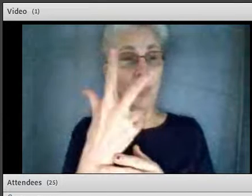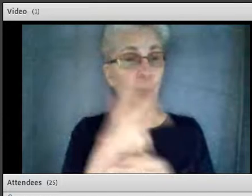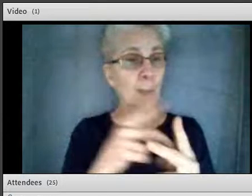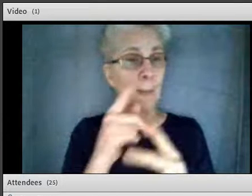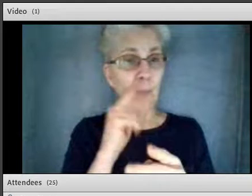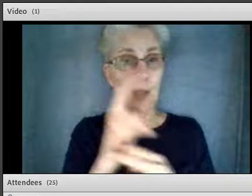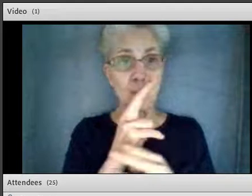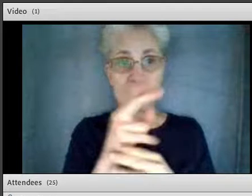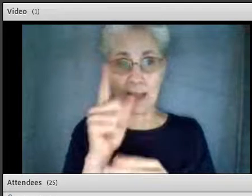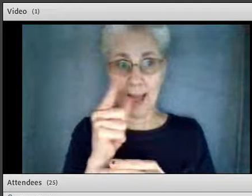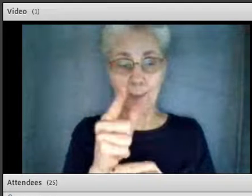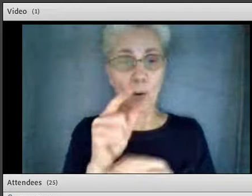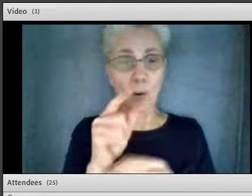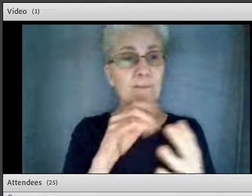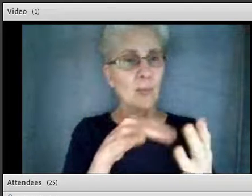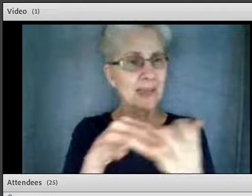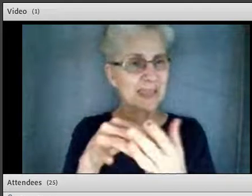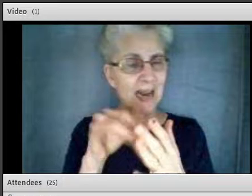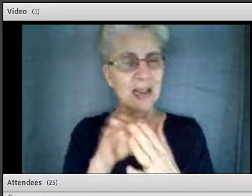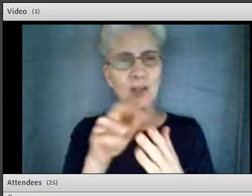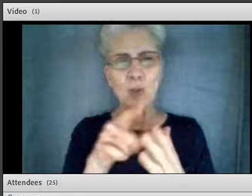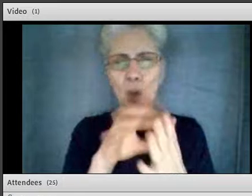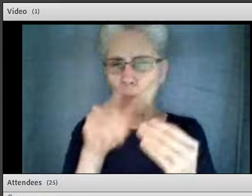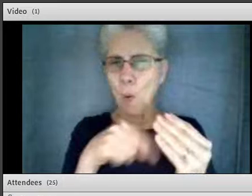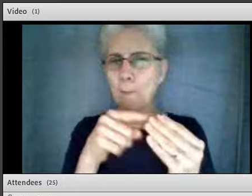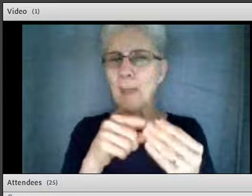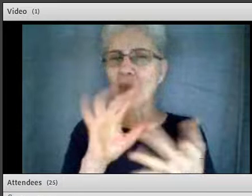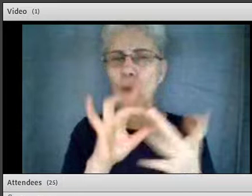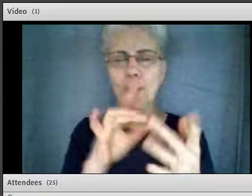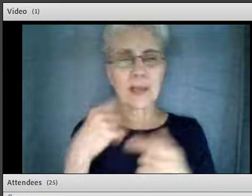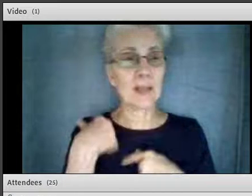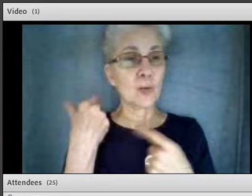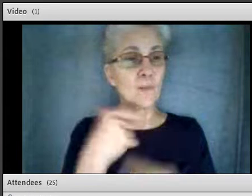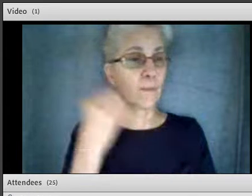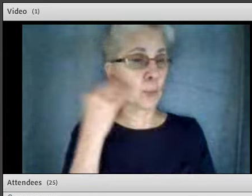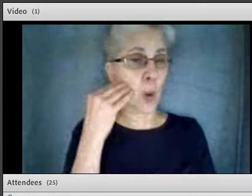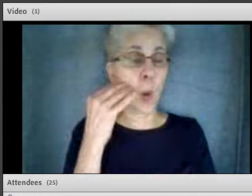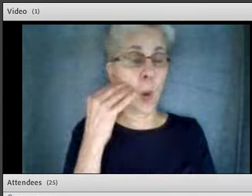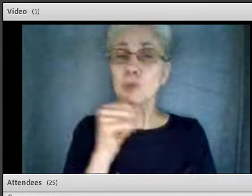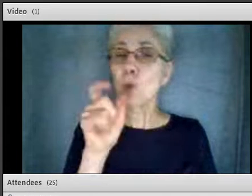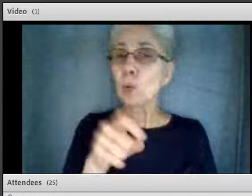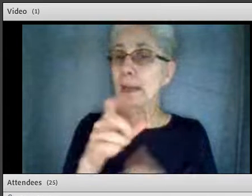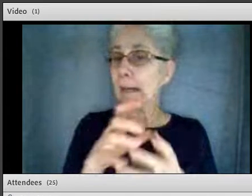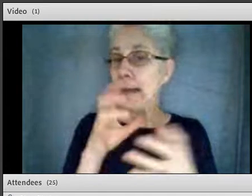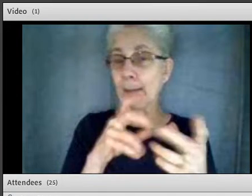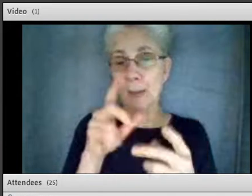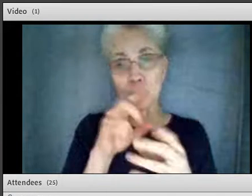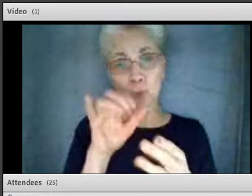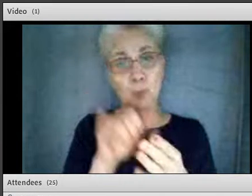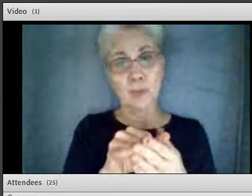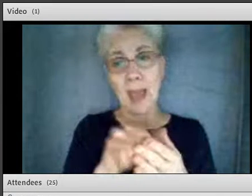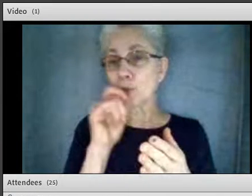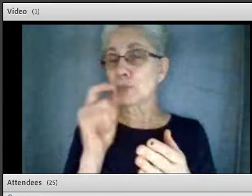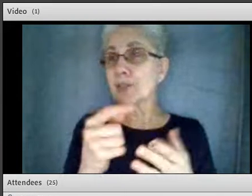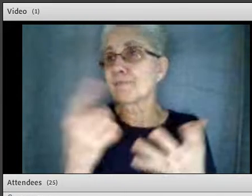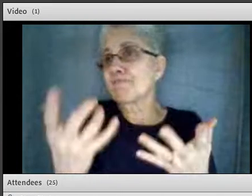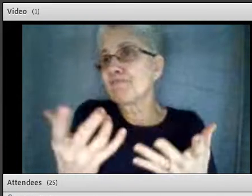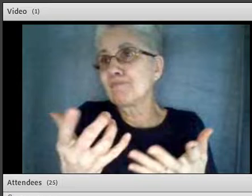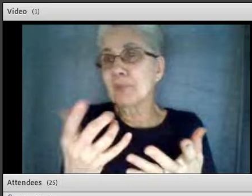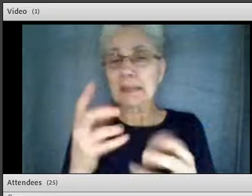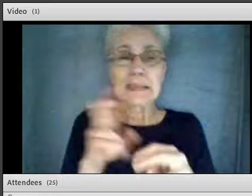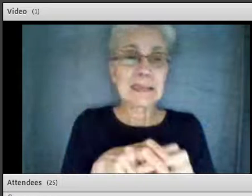know more about your website than you ever did. You don't need a lot of people to do that. You just sit down with somebody, either